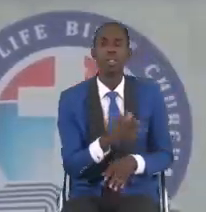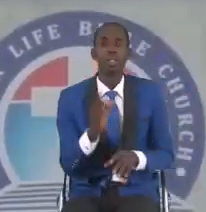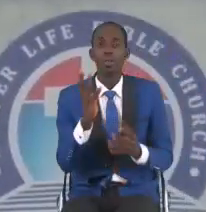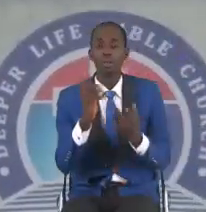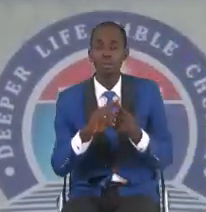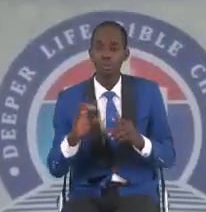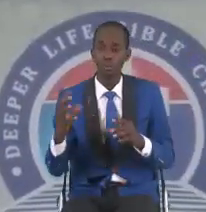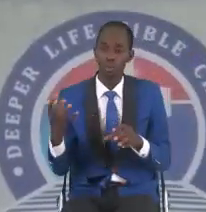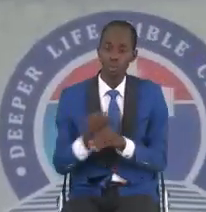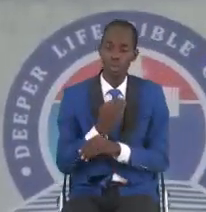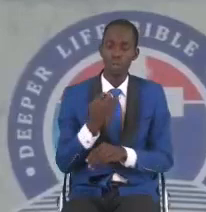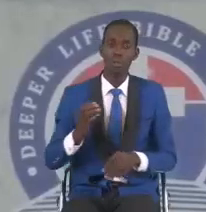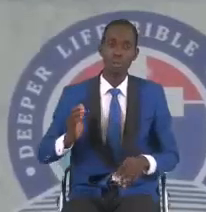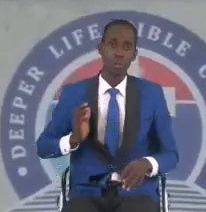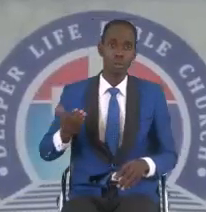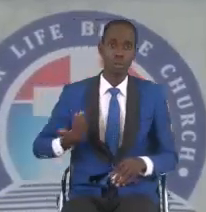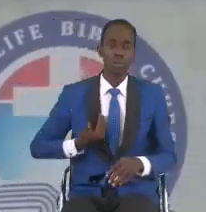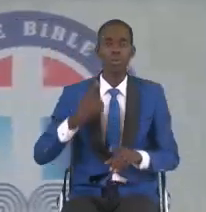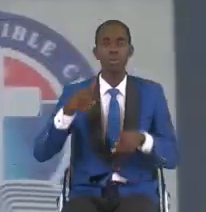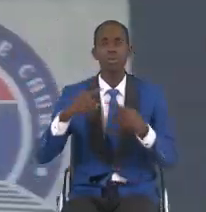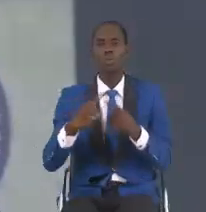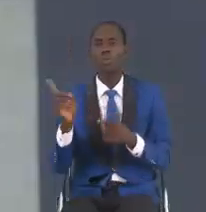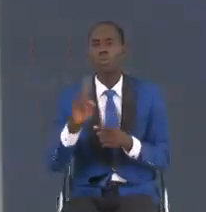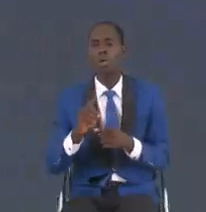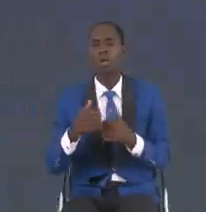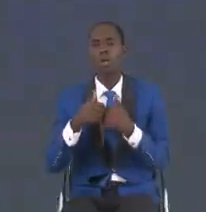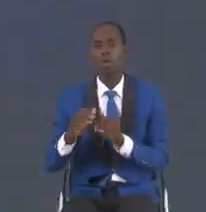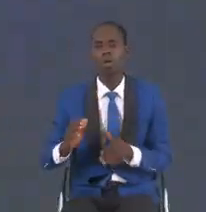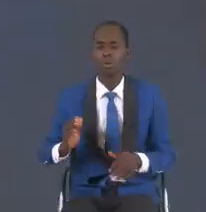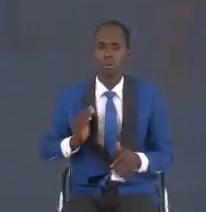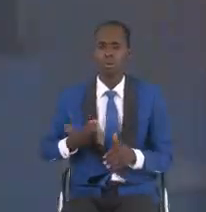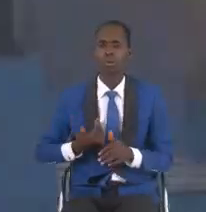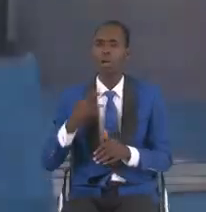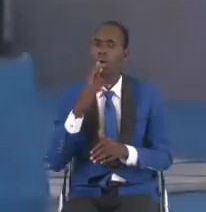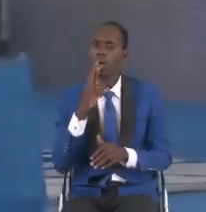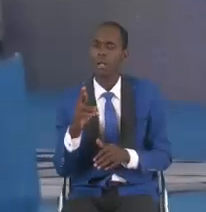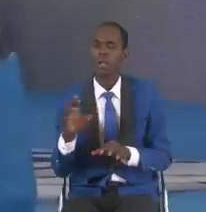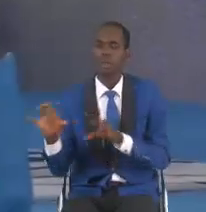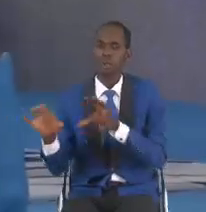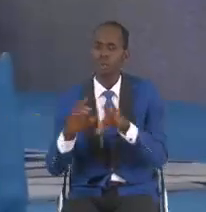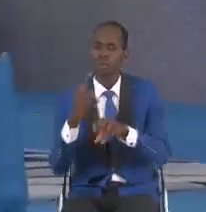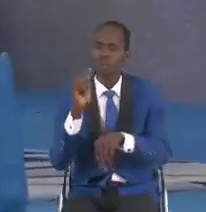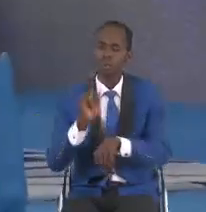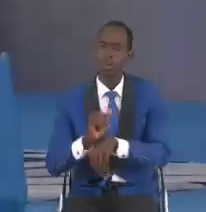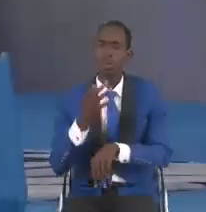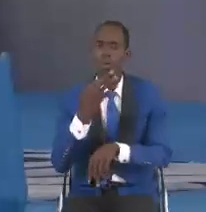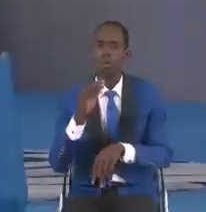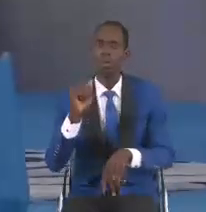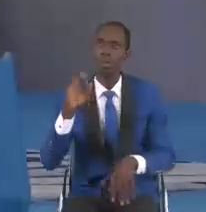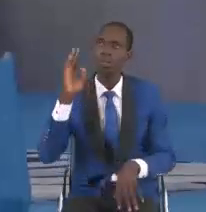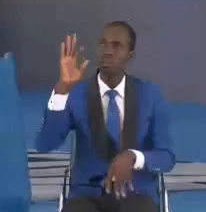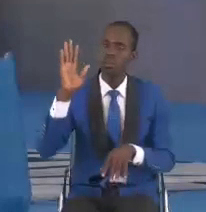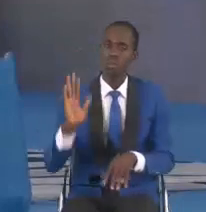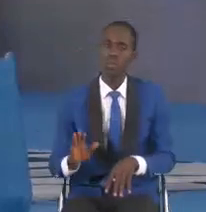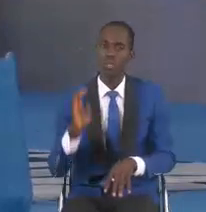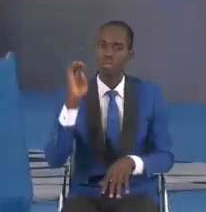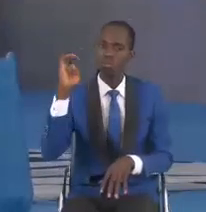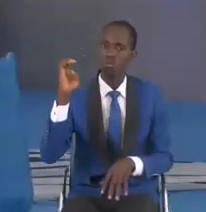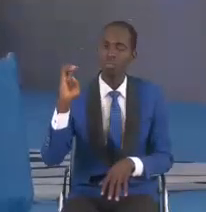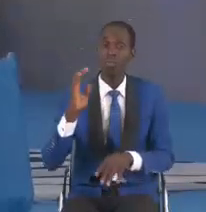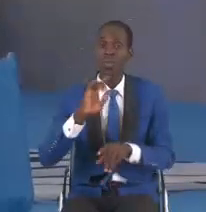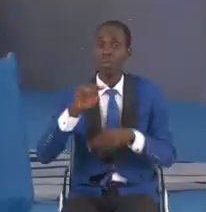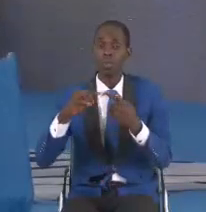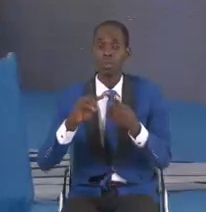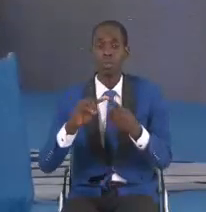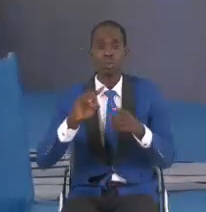the souls are. Do the work of an evangelist. And then when you go there to